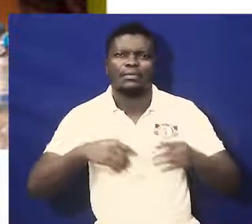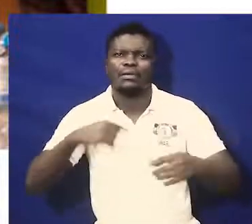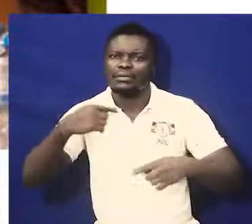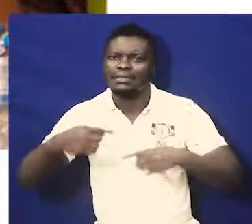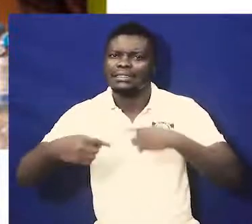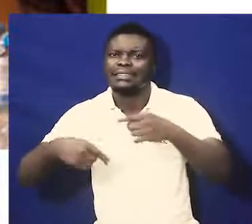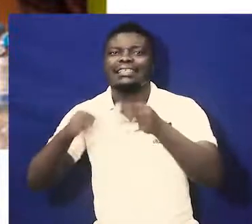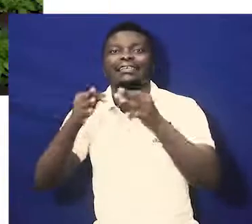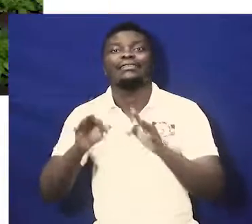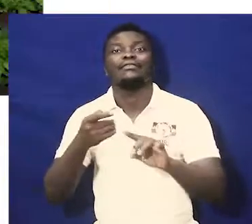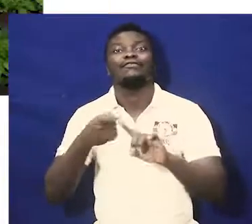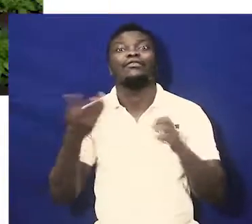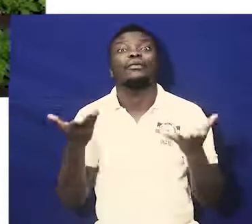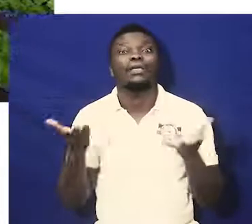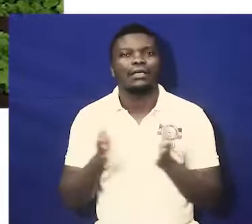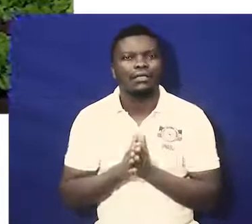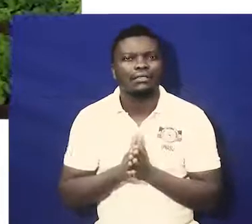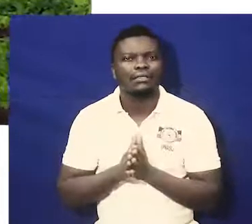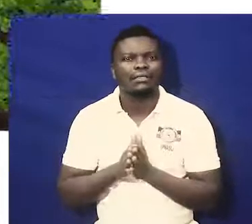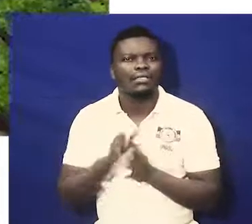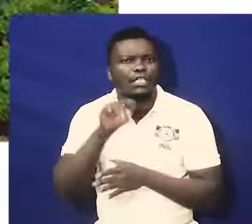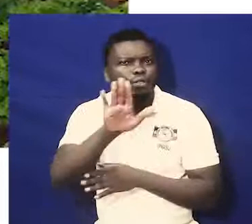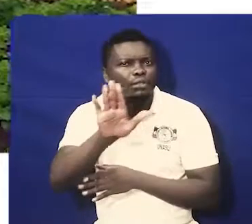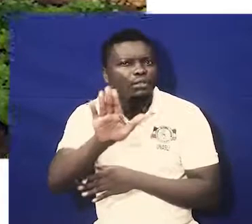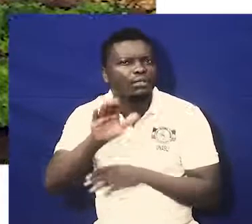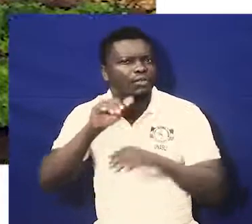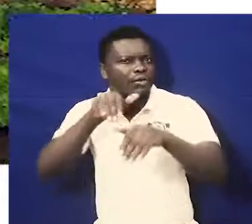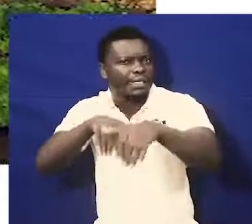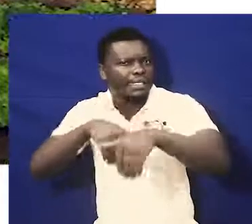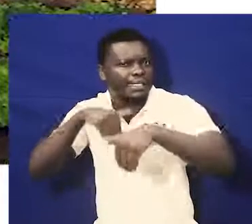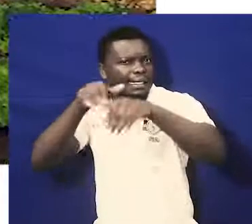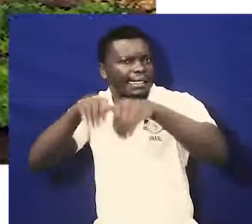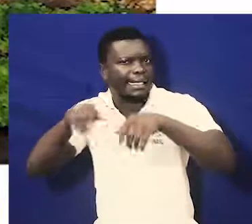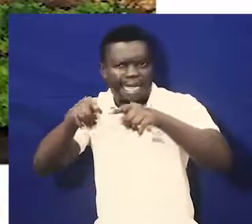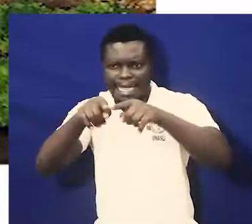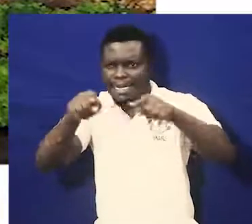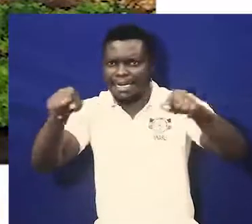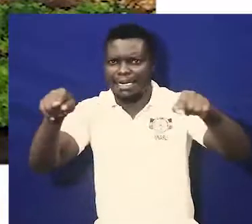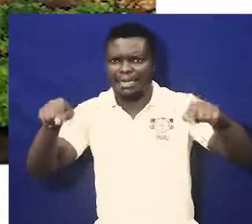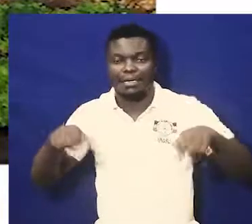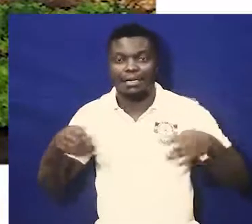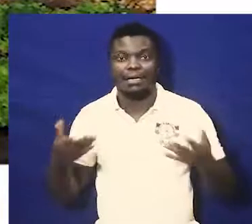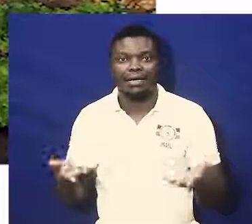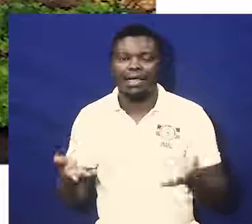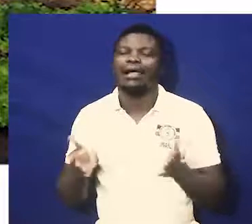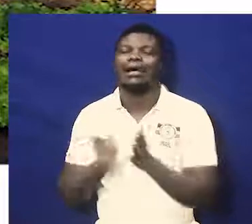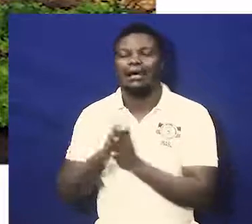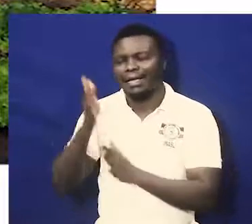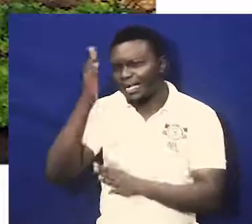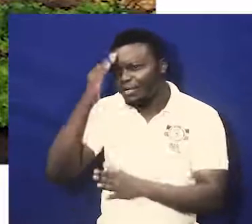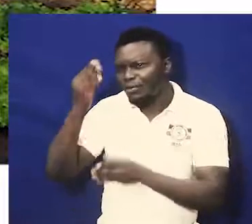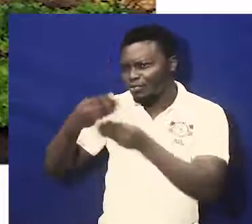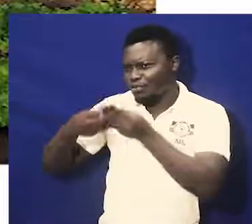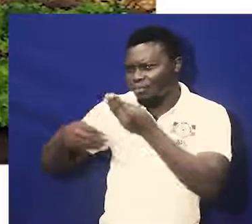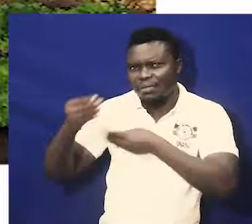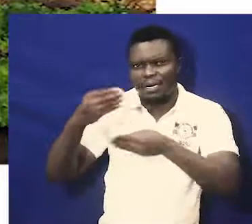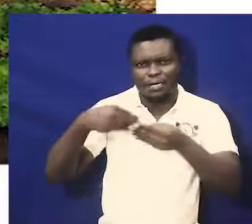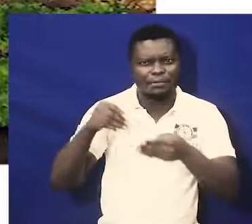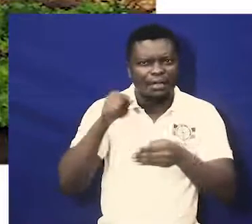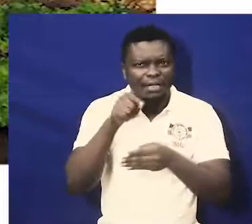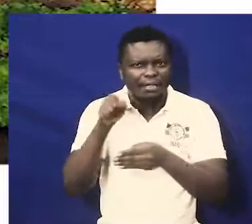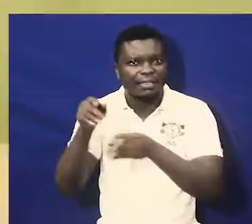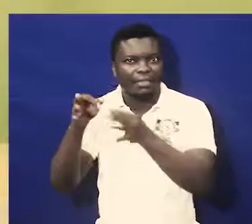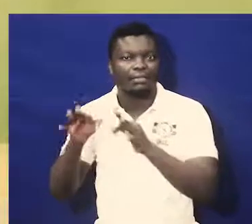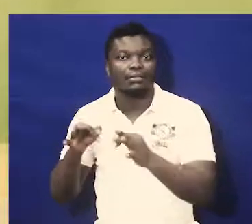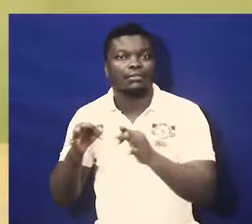from. Do you get them from your garden? But there are some you buy. Where do you buy them